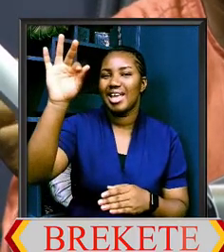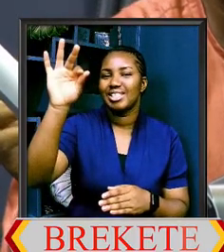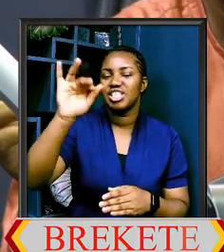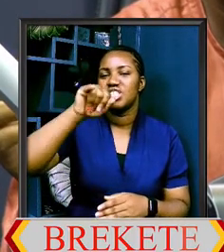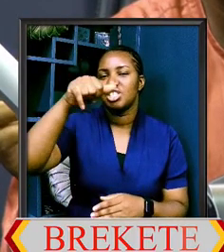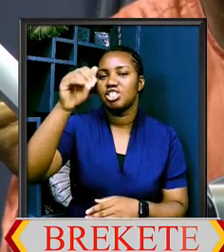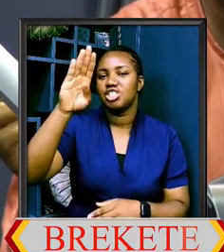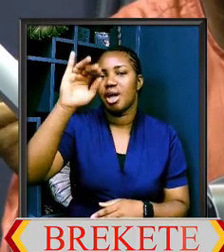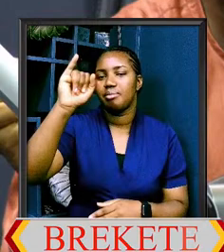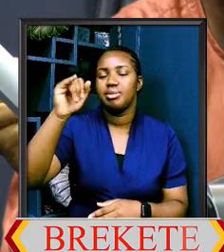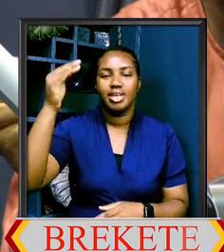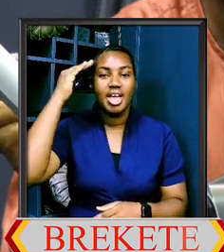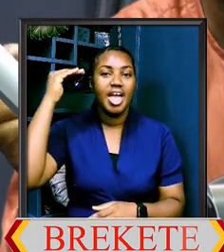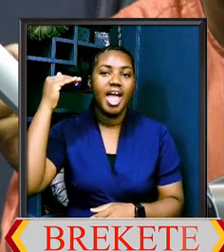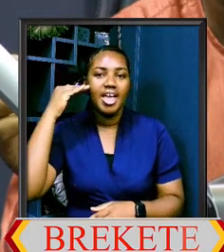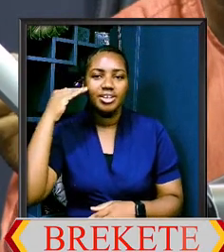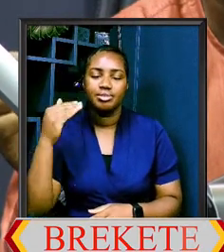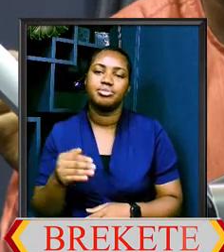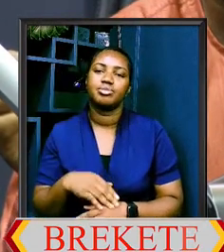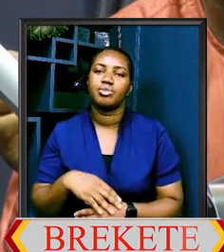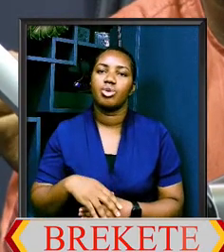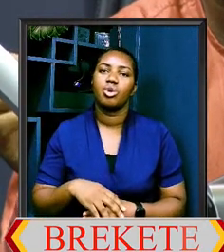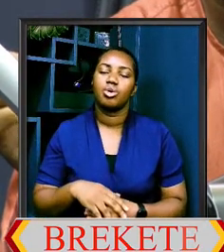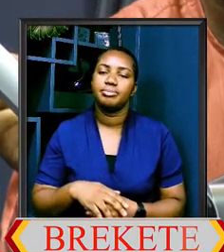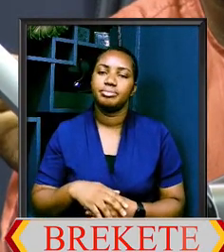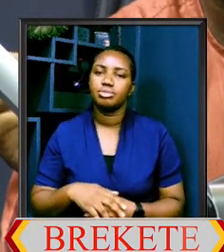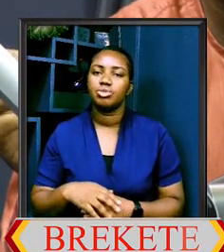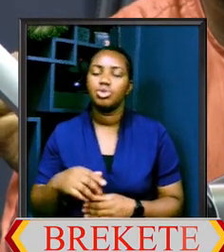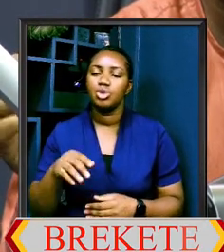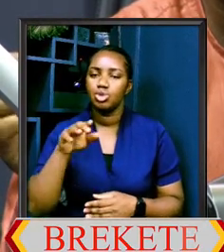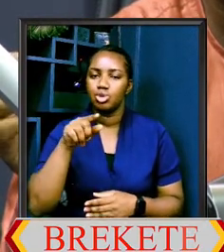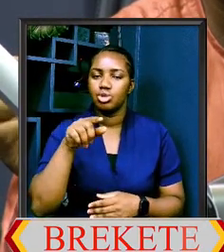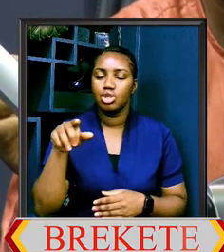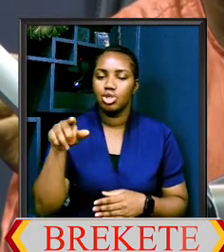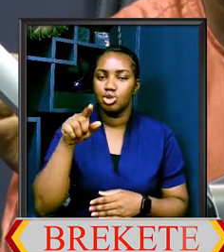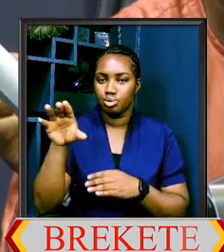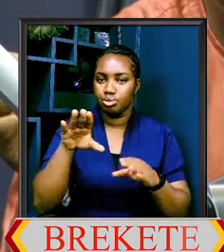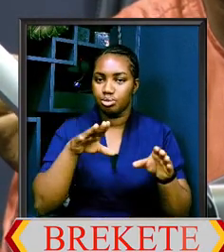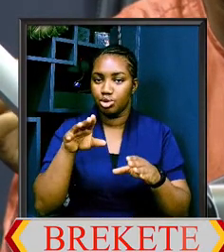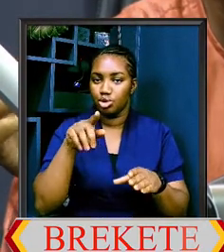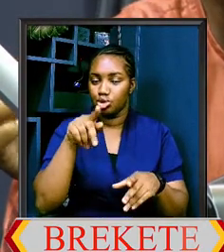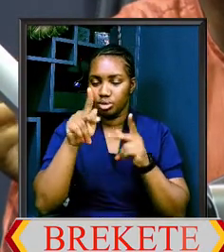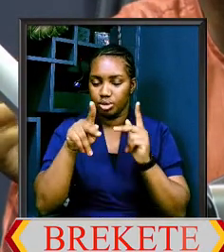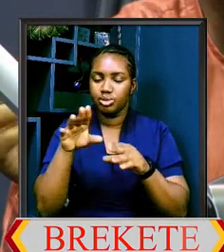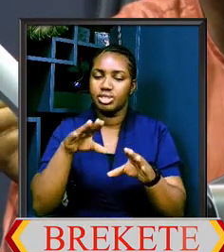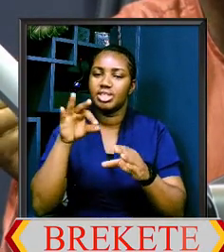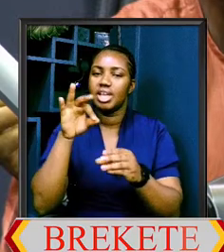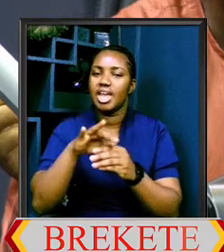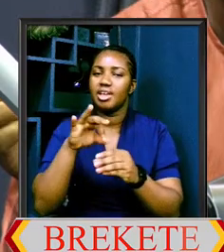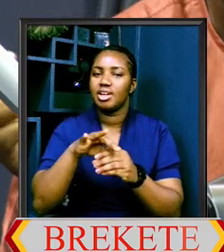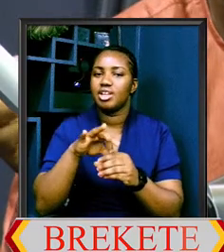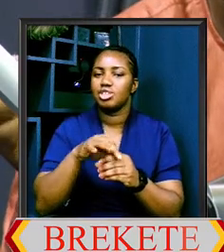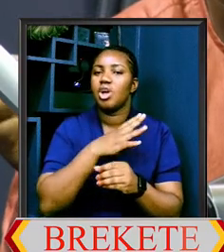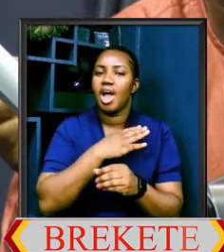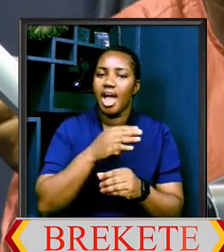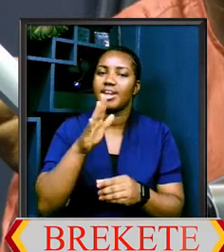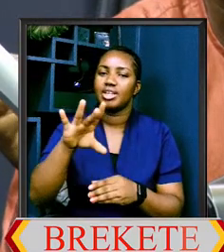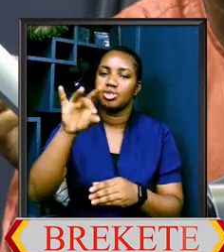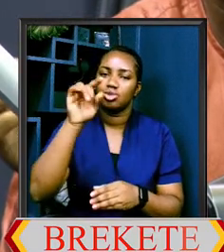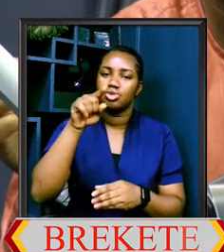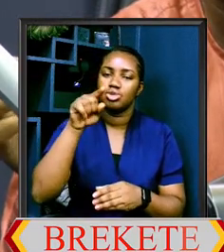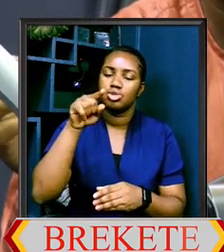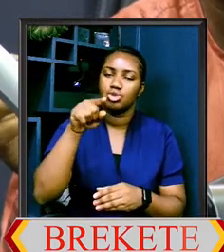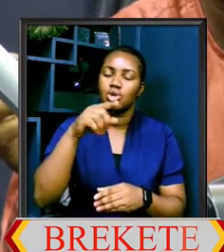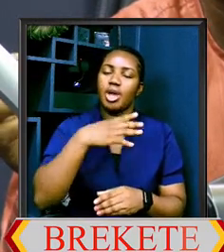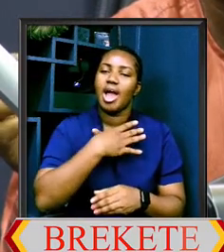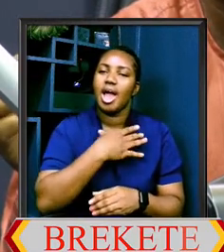When I do election, election. Sir. Yes, sir. They come elect you as the national PRO. Yes, sir. Who be your